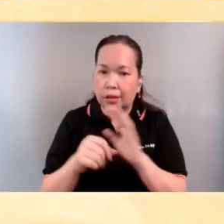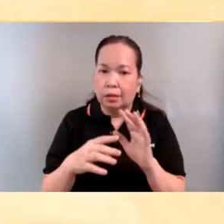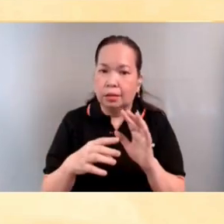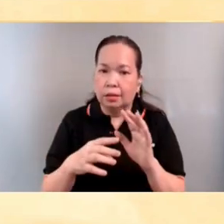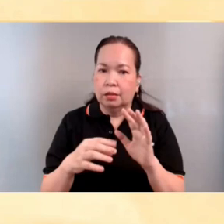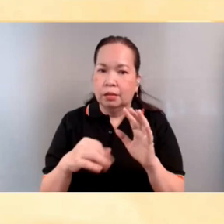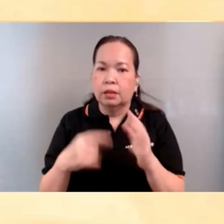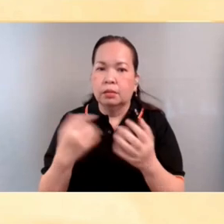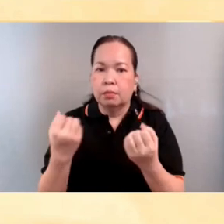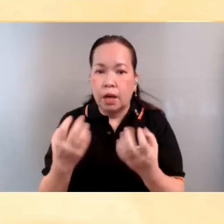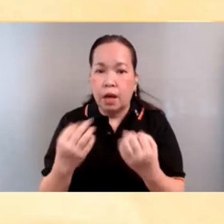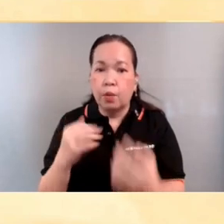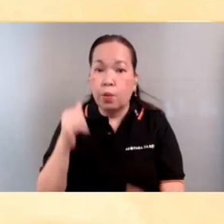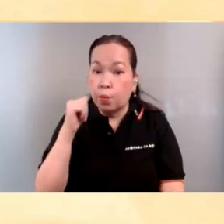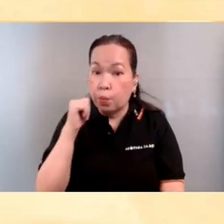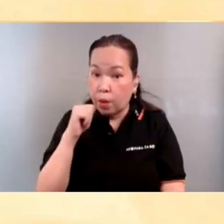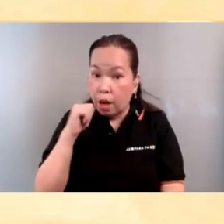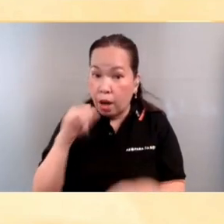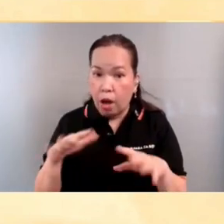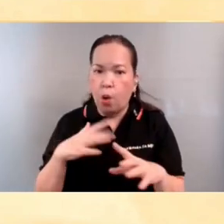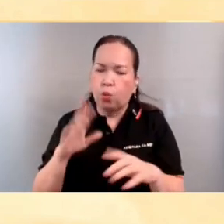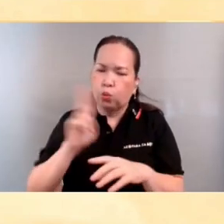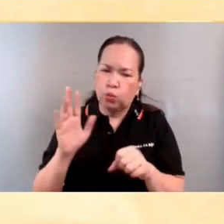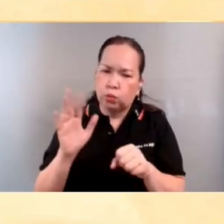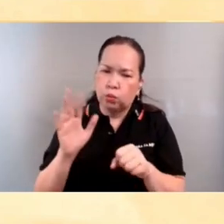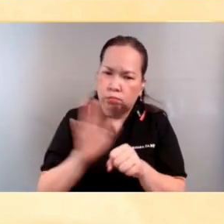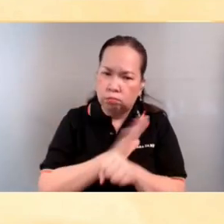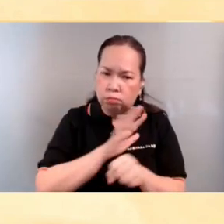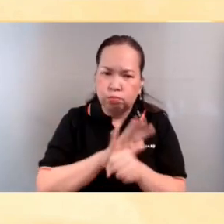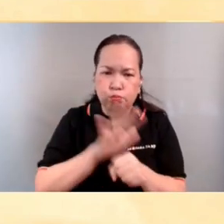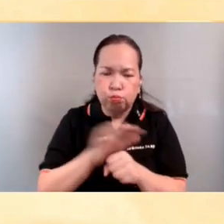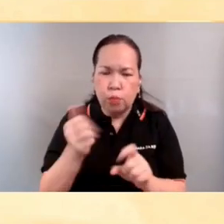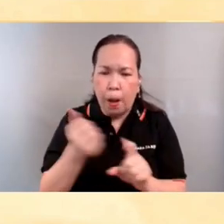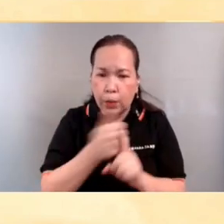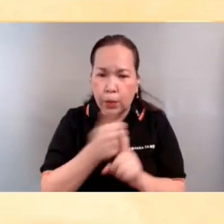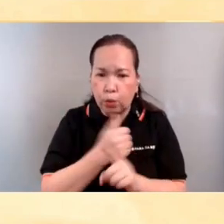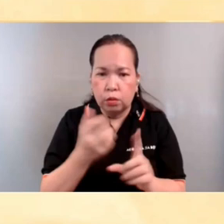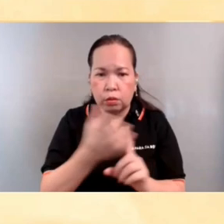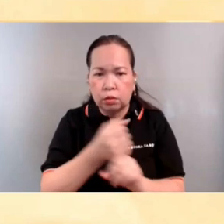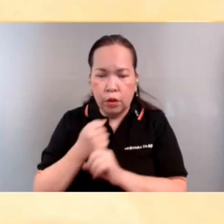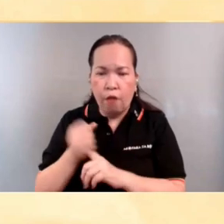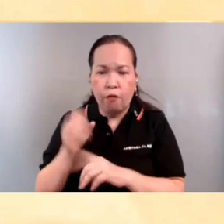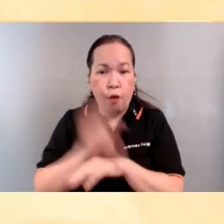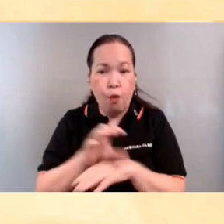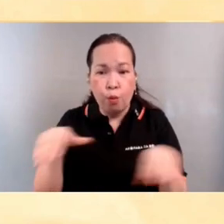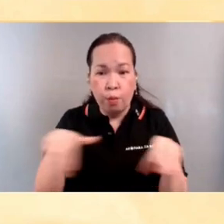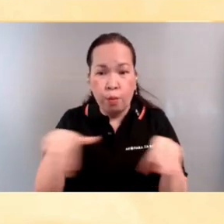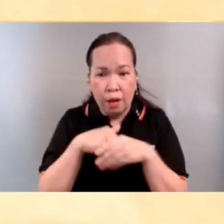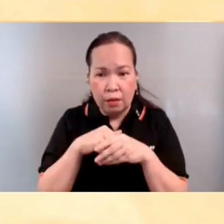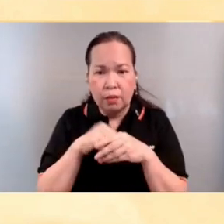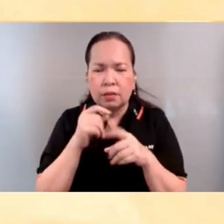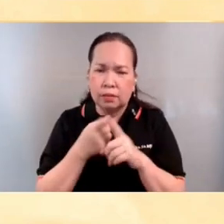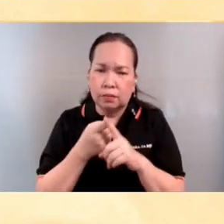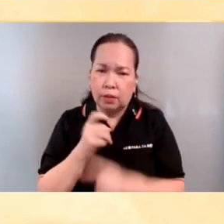involved girls who were sexually assaulted, abducted, and forced into marriage. And this is based on the